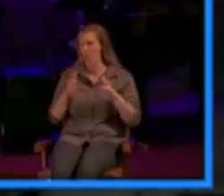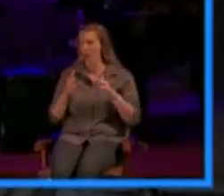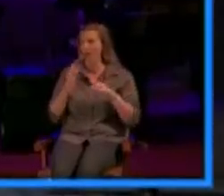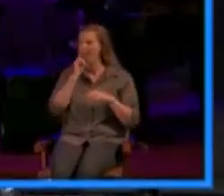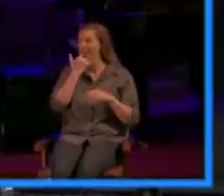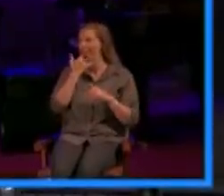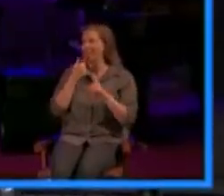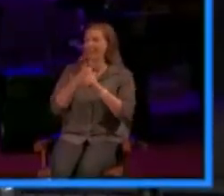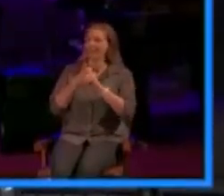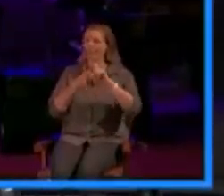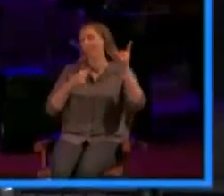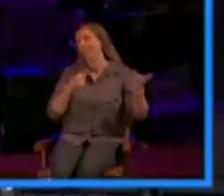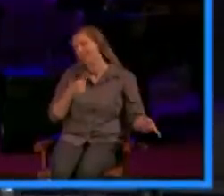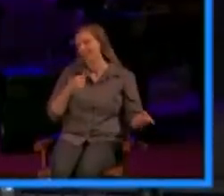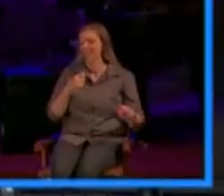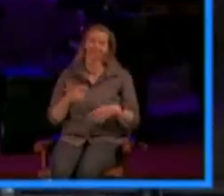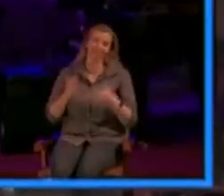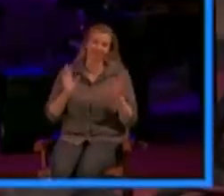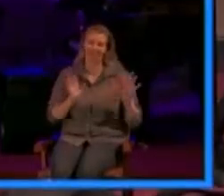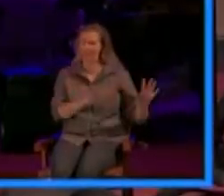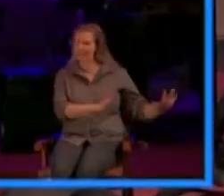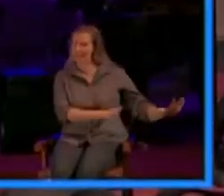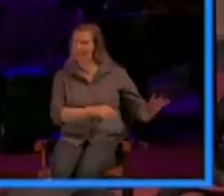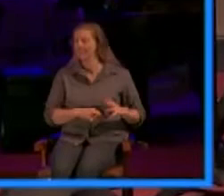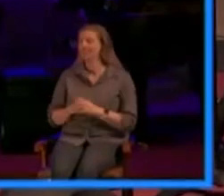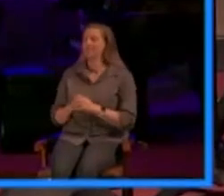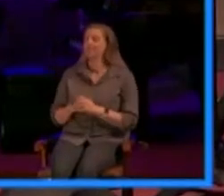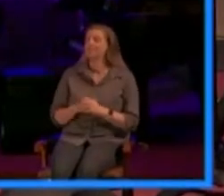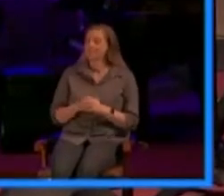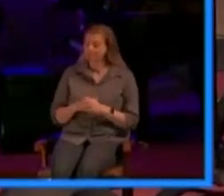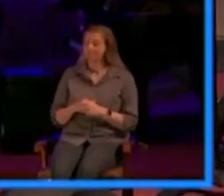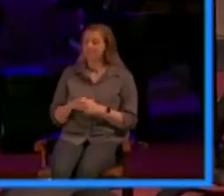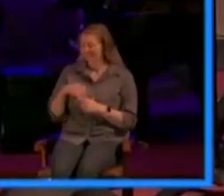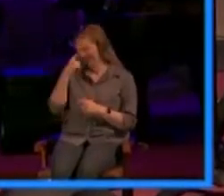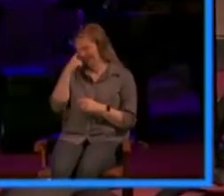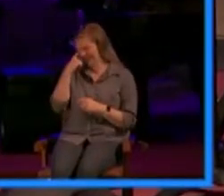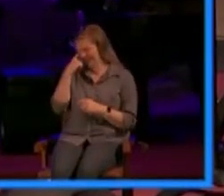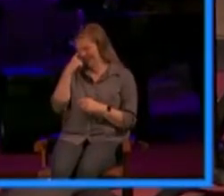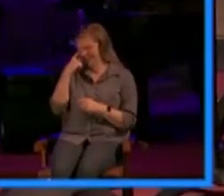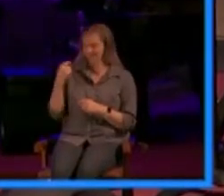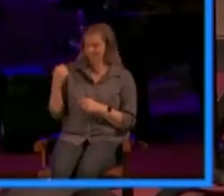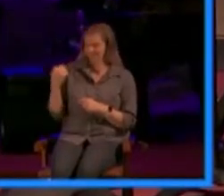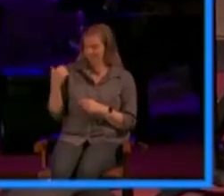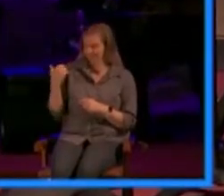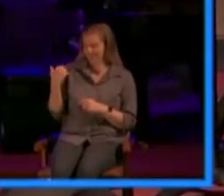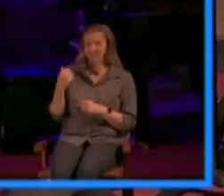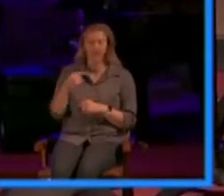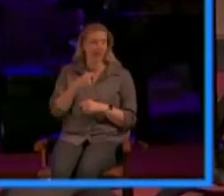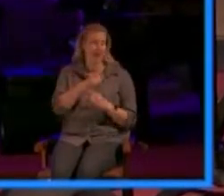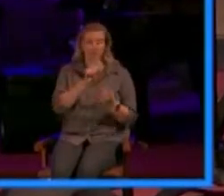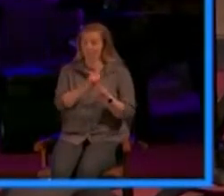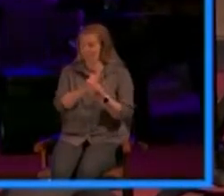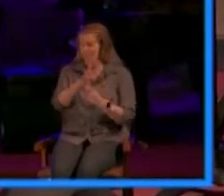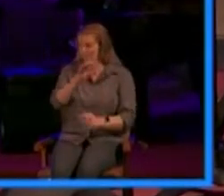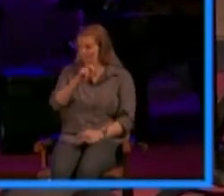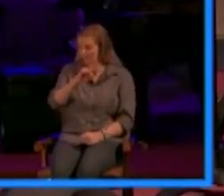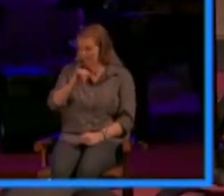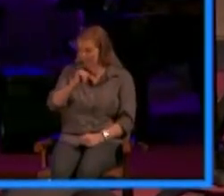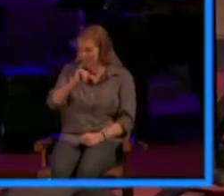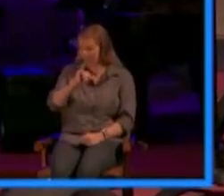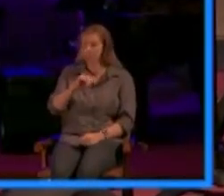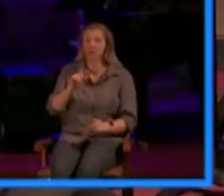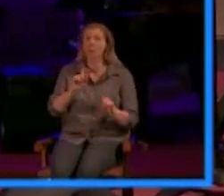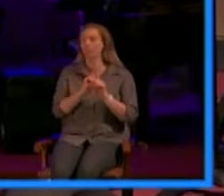but Benji took me to Pastor Corey's office, and for just a few